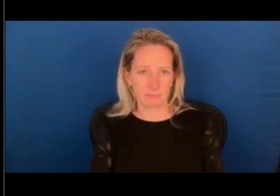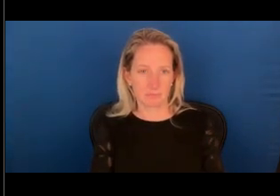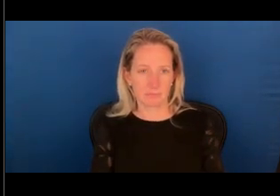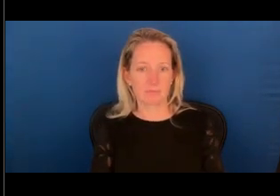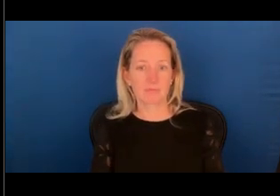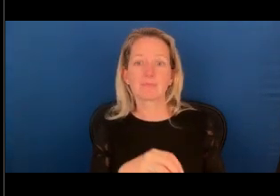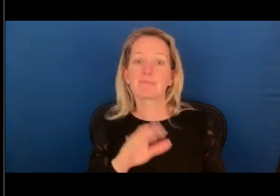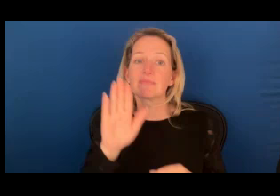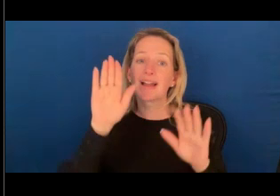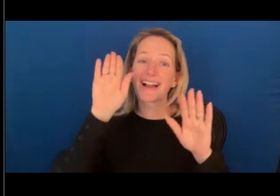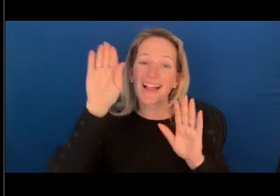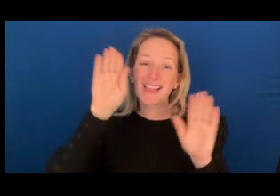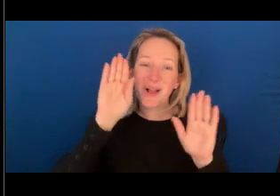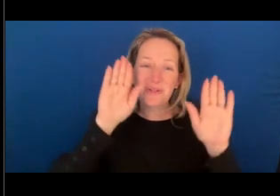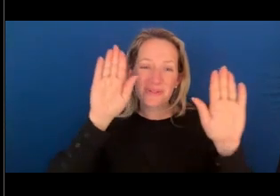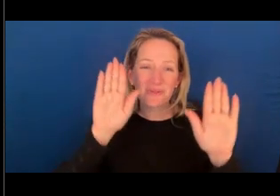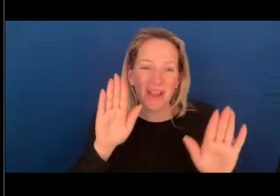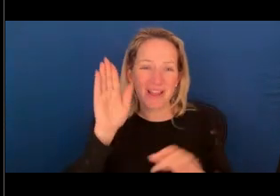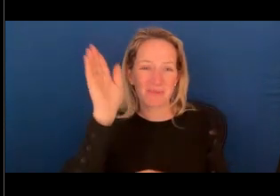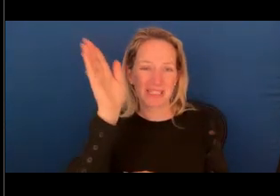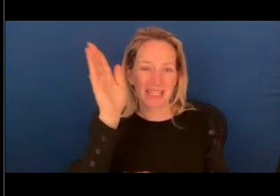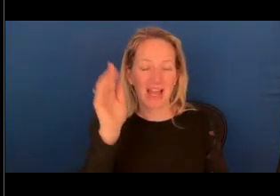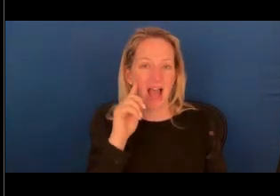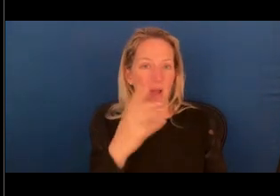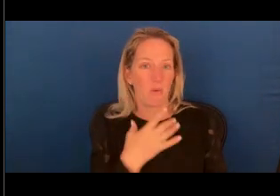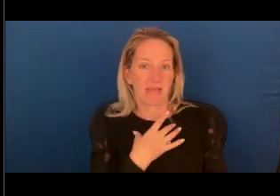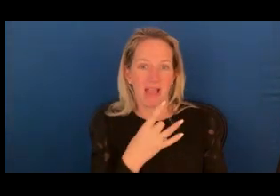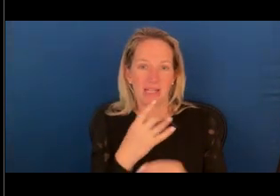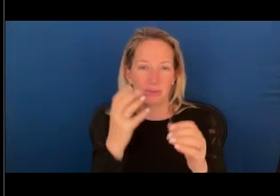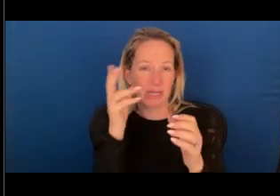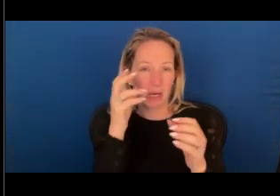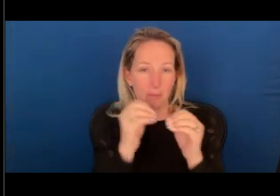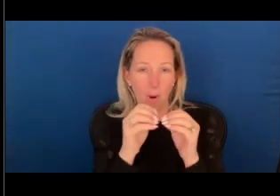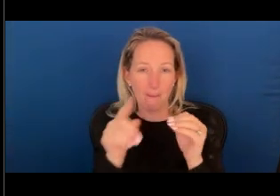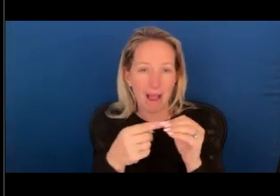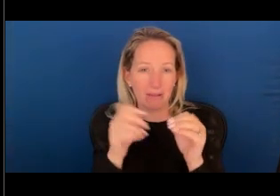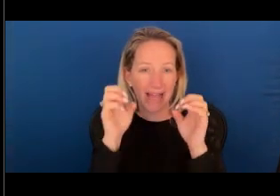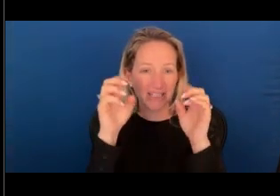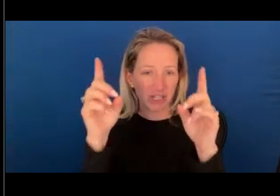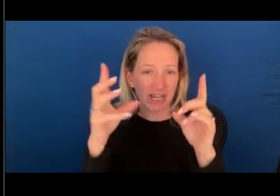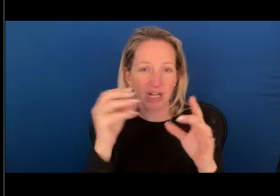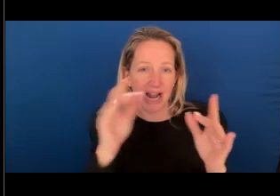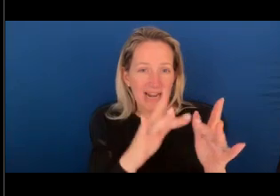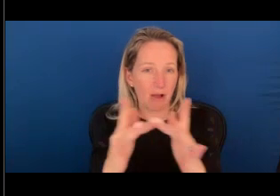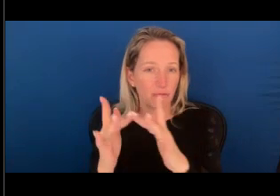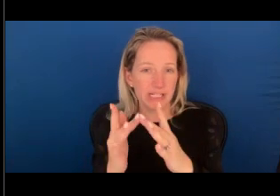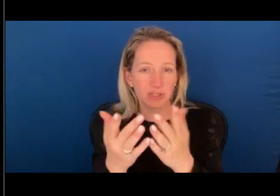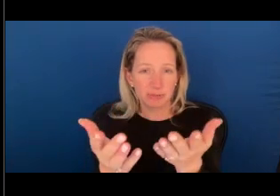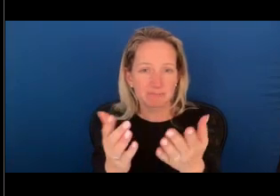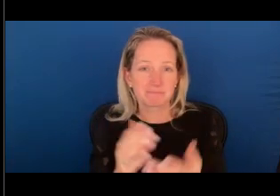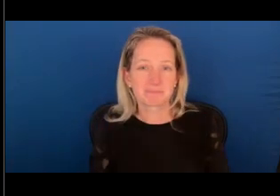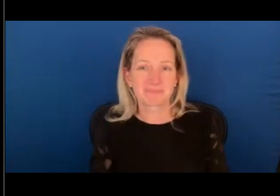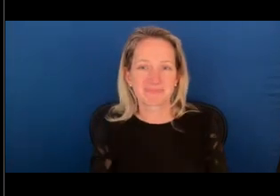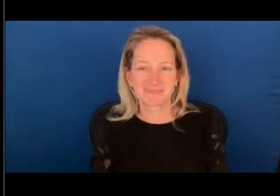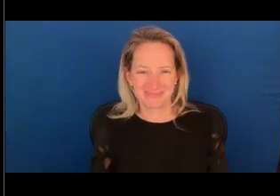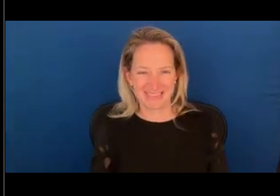Hi, great presentation. I would love to hear more about the education and outreach that you're going to be doing for the project.